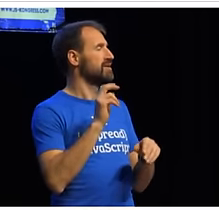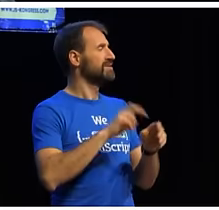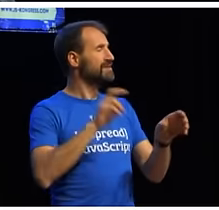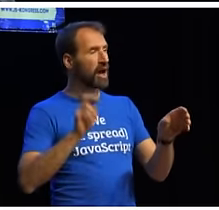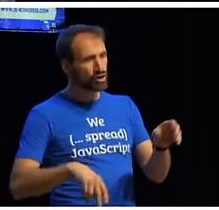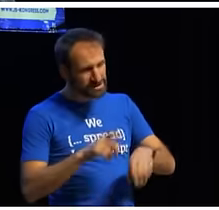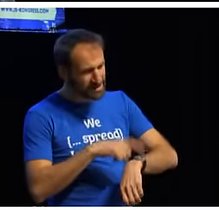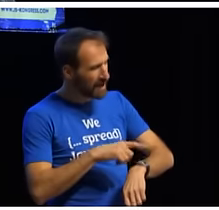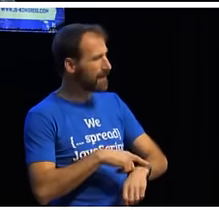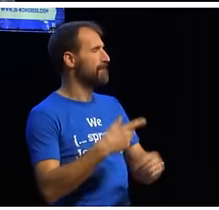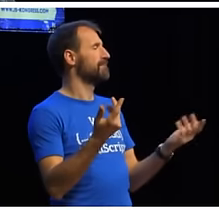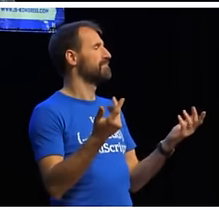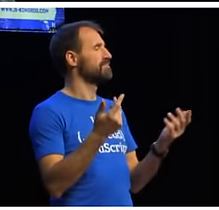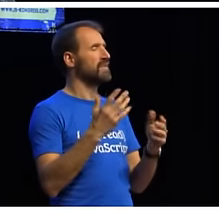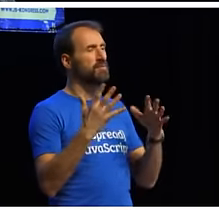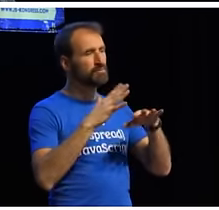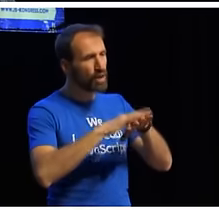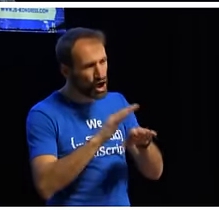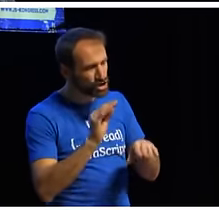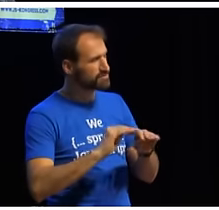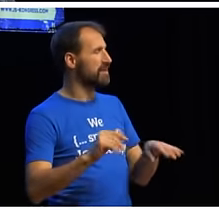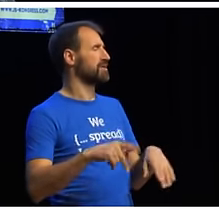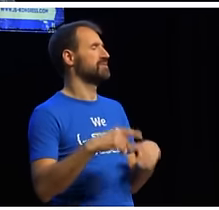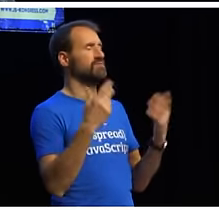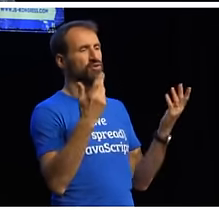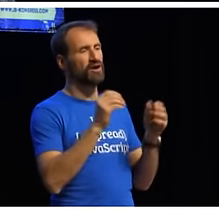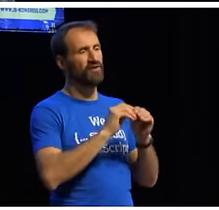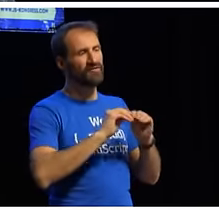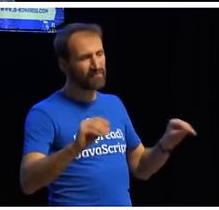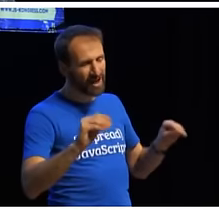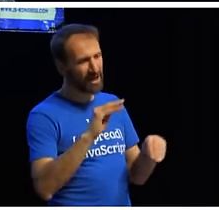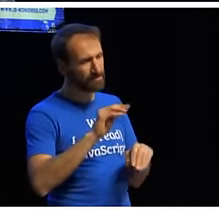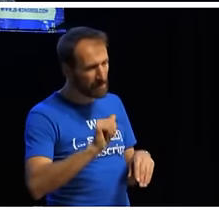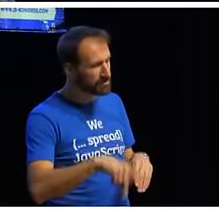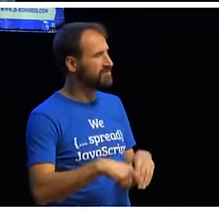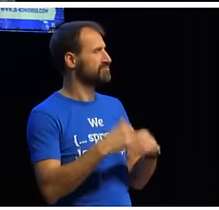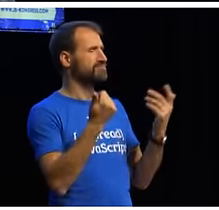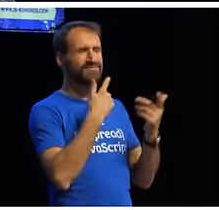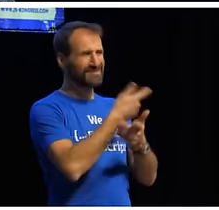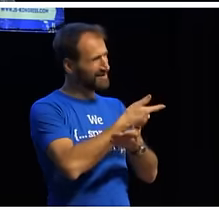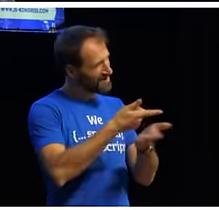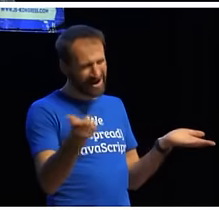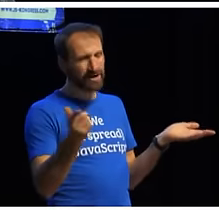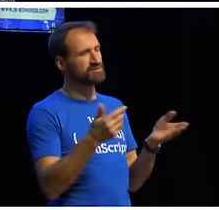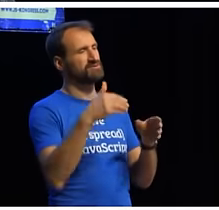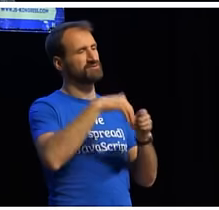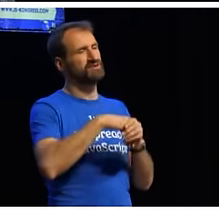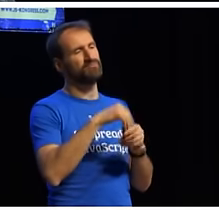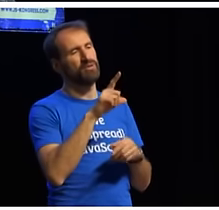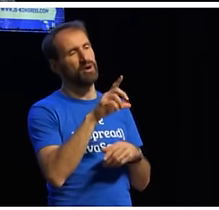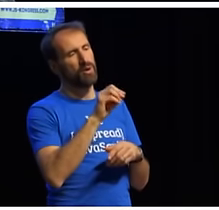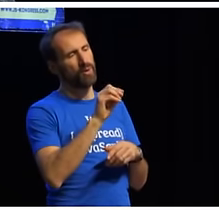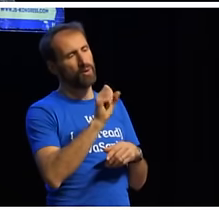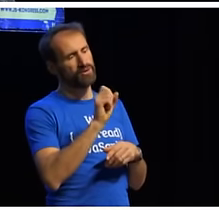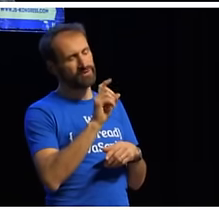Yeah, these are pretty much all methods of Lodash or underscore JS. So when